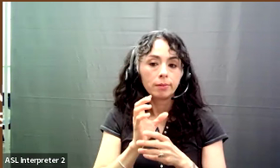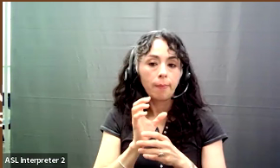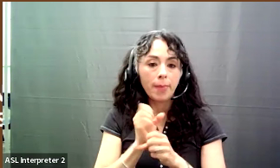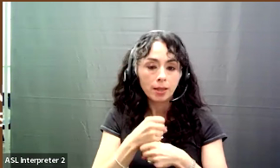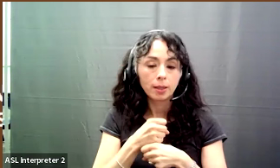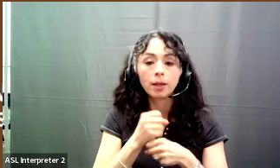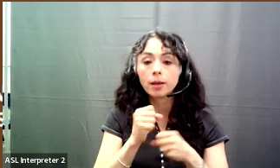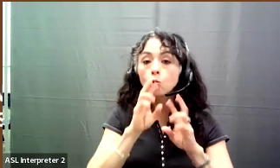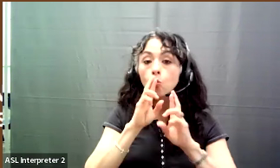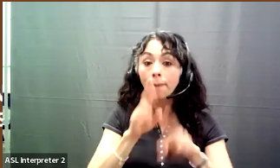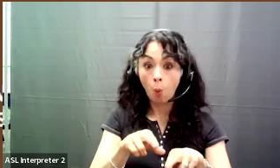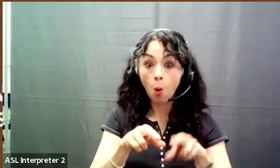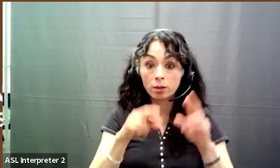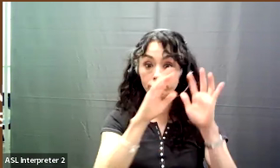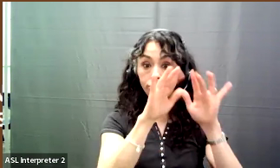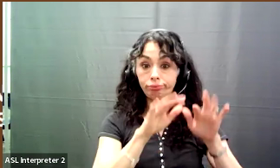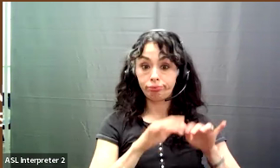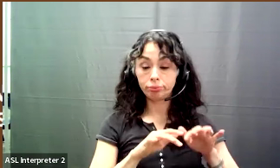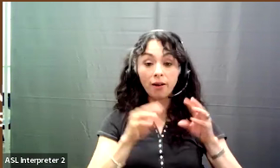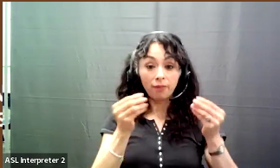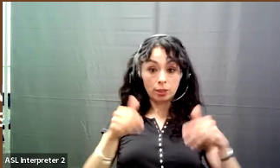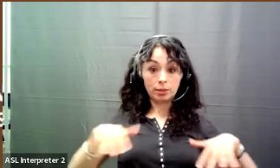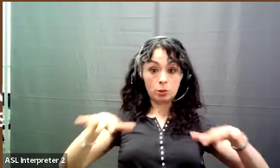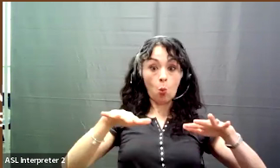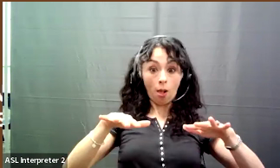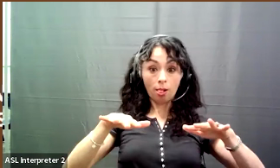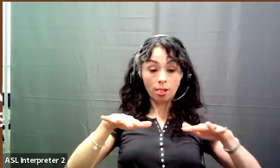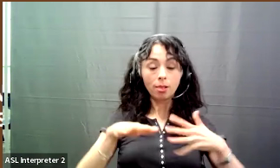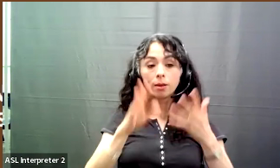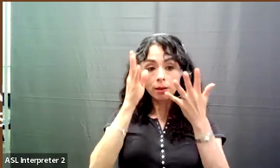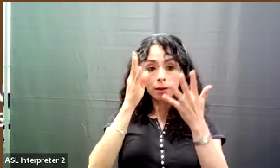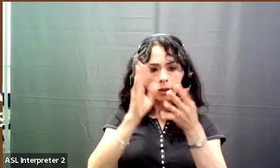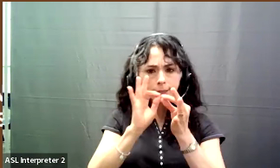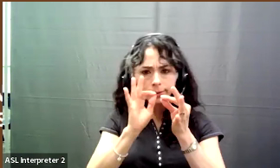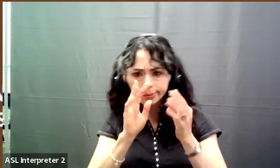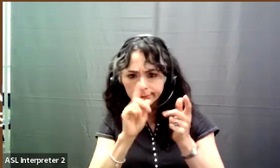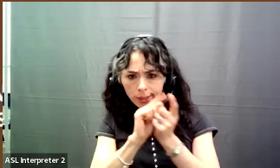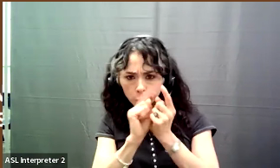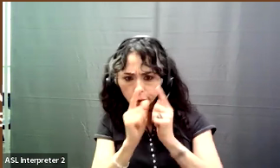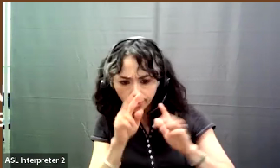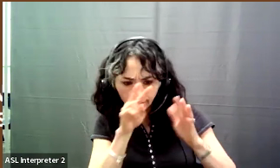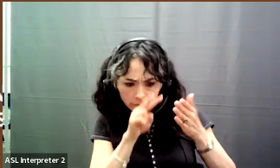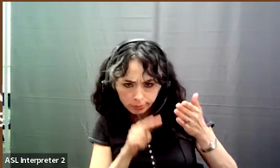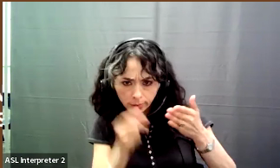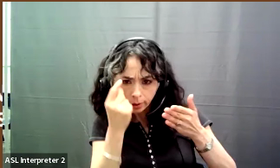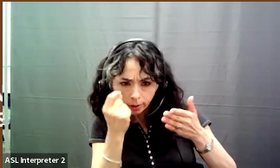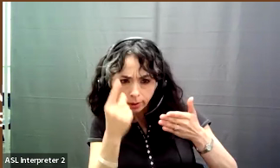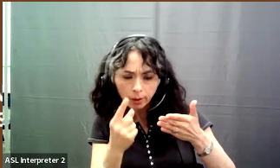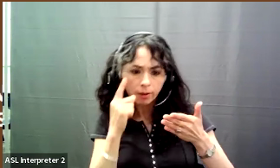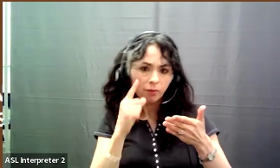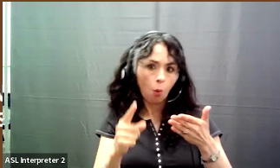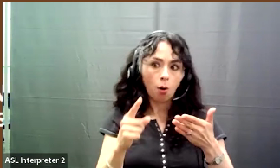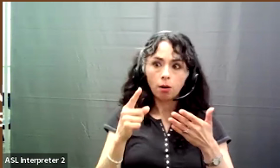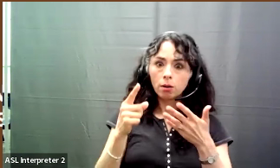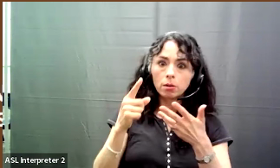soil and interpretations so that you can obtain information from the survey so that you can use it to manage